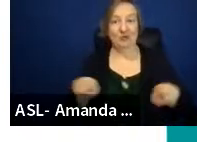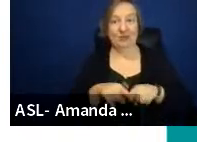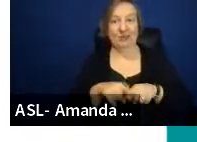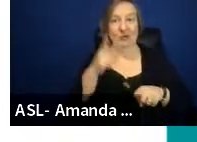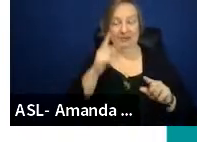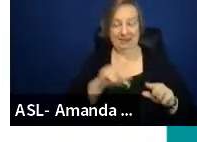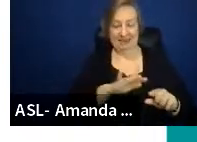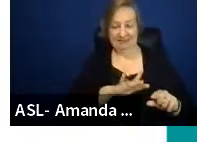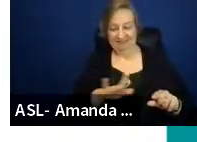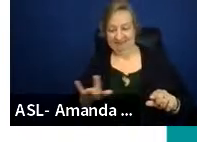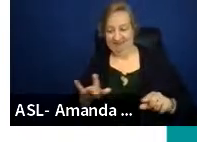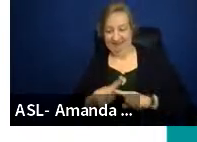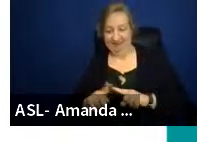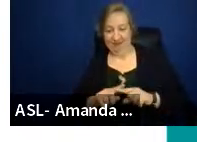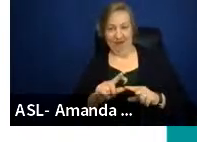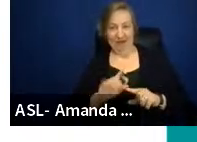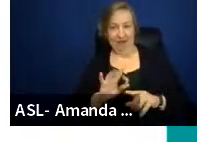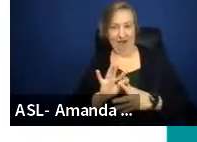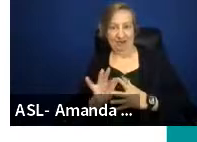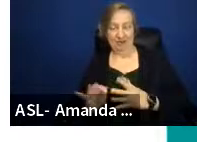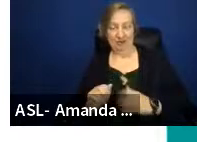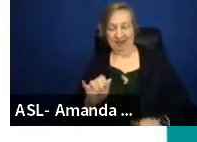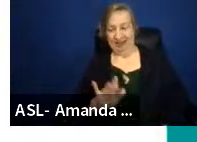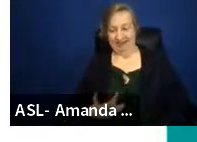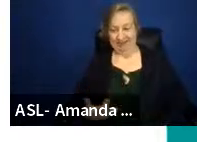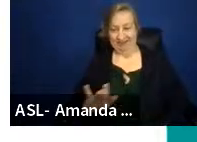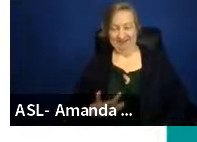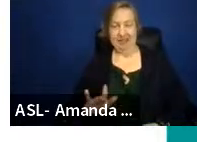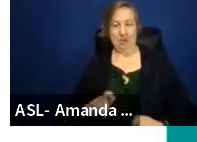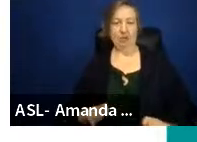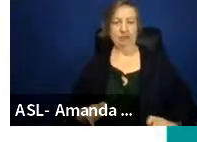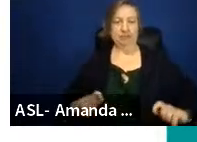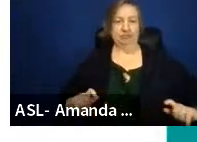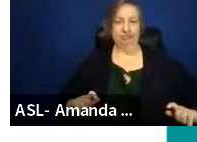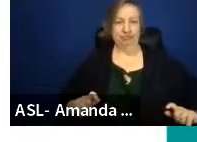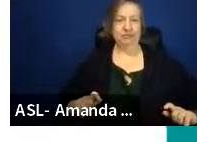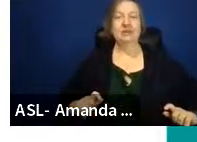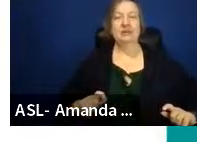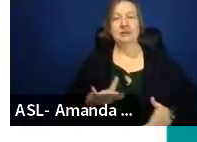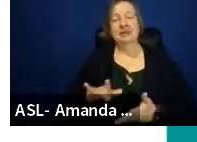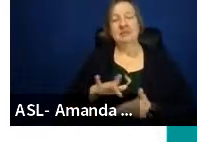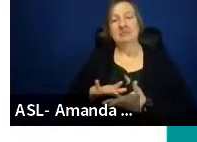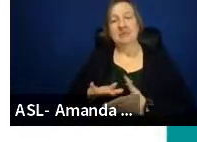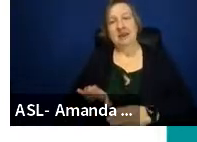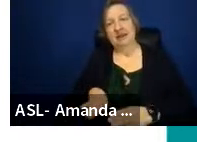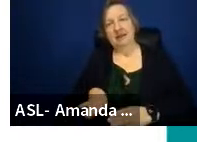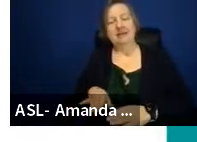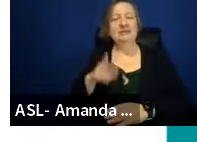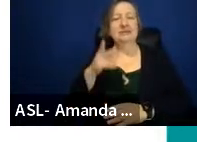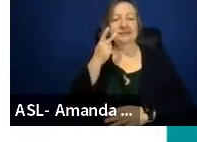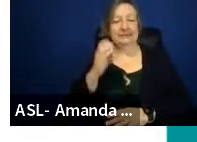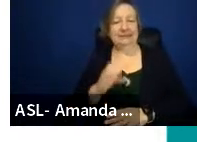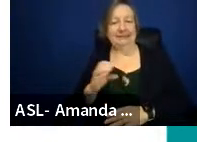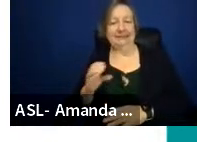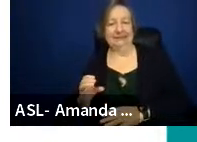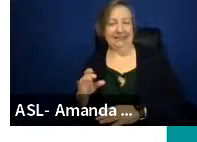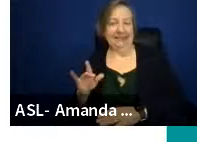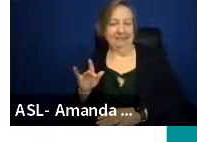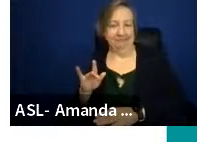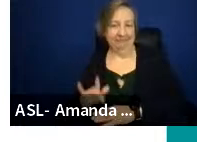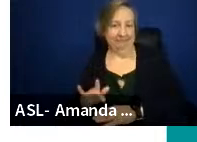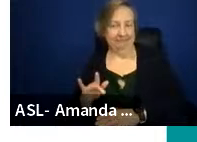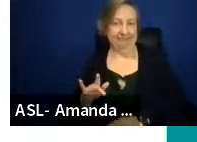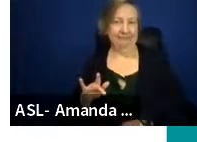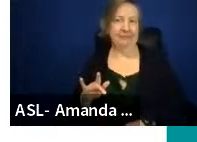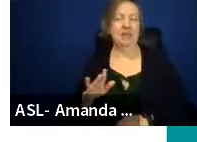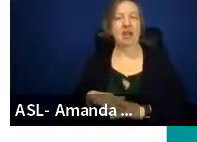of options. If you can't see the menu, hover your mouse over the bottom middle of the screen, click the square CC icon towards the